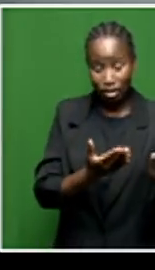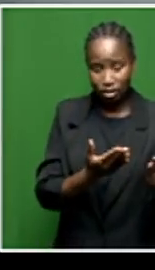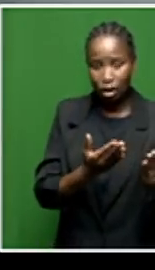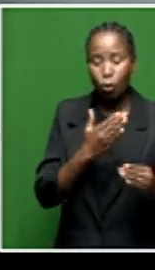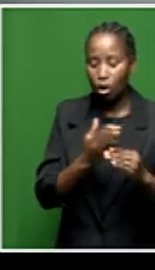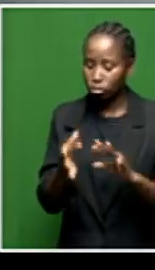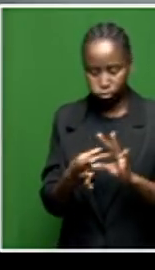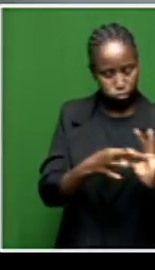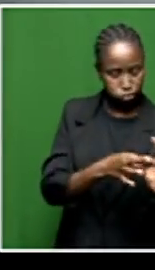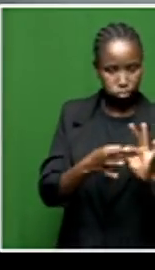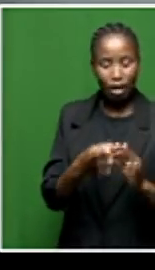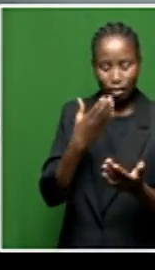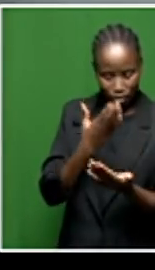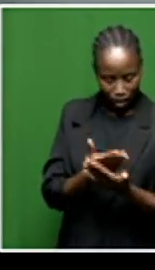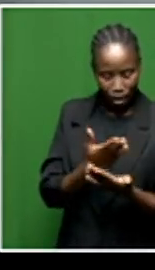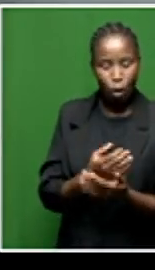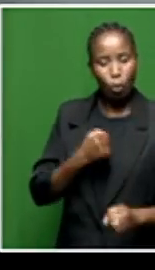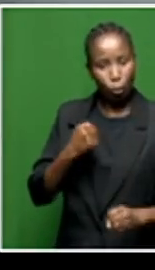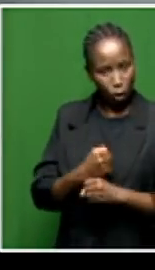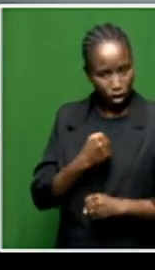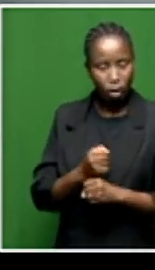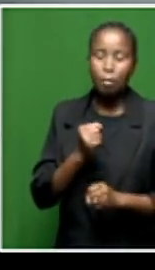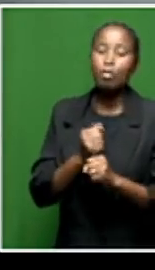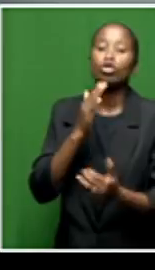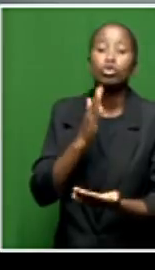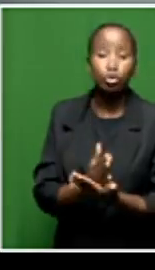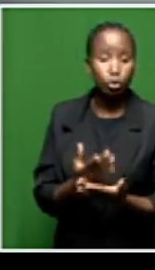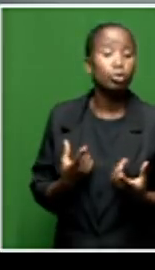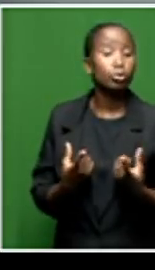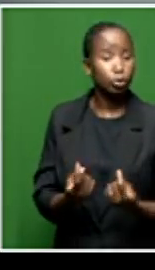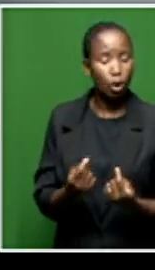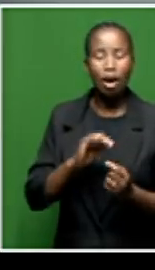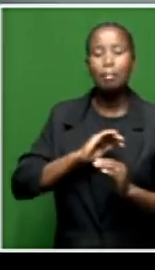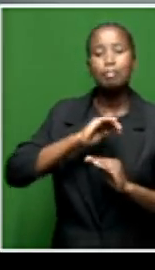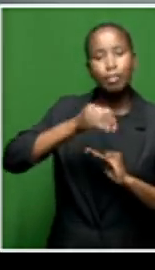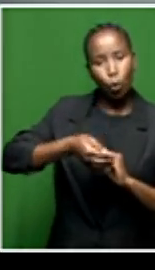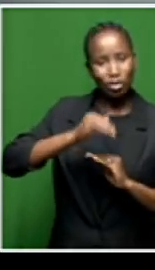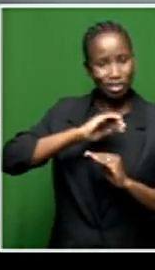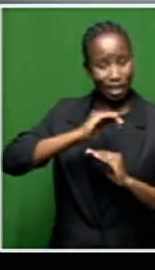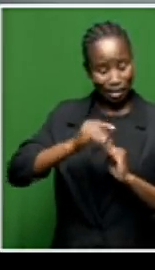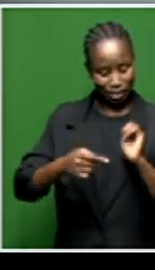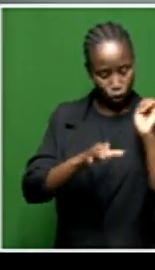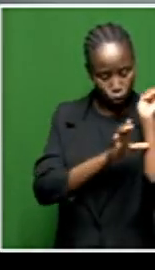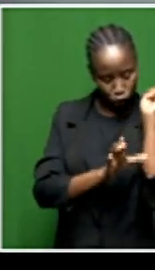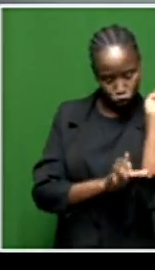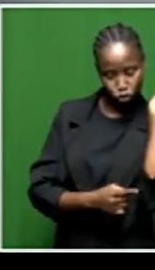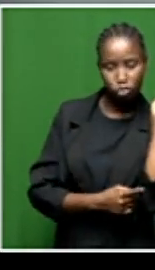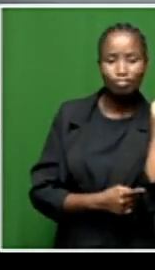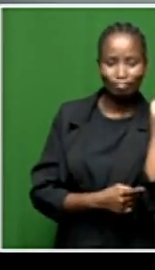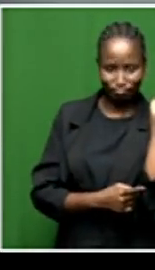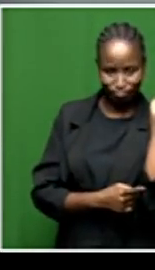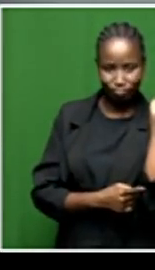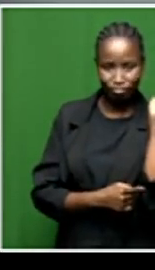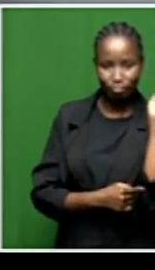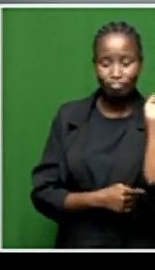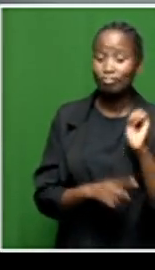operate and ensure that we protect and uphold the Constitution. The fundamental